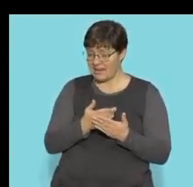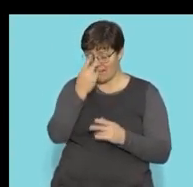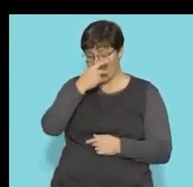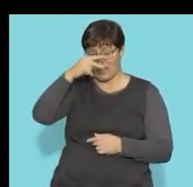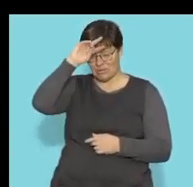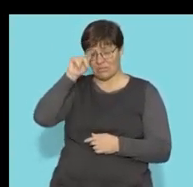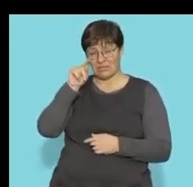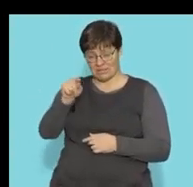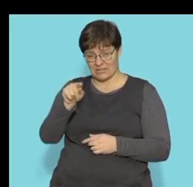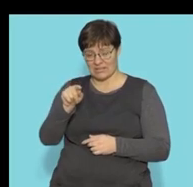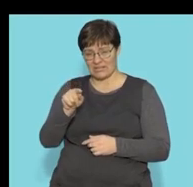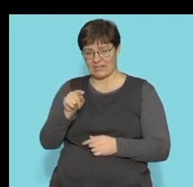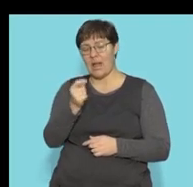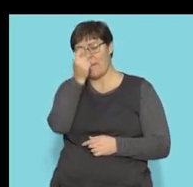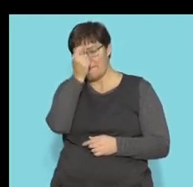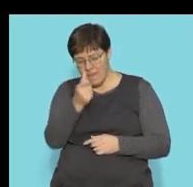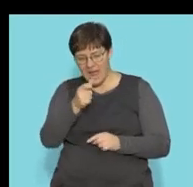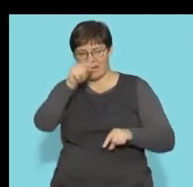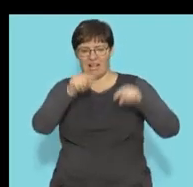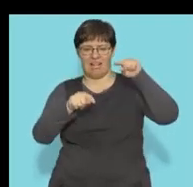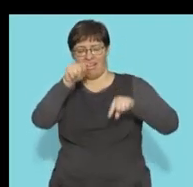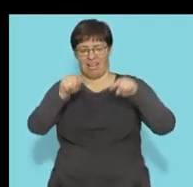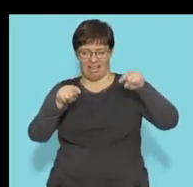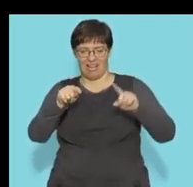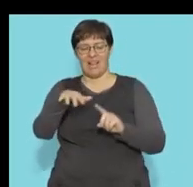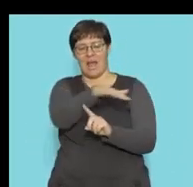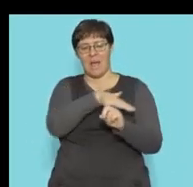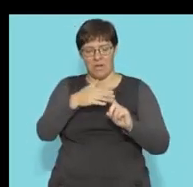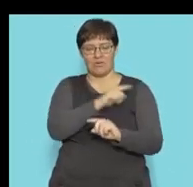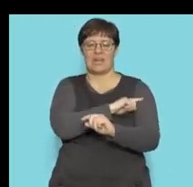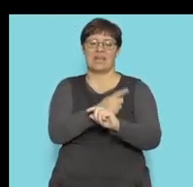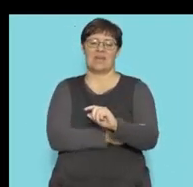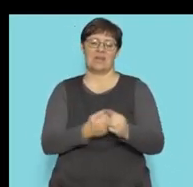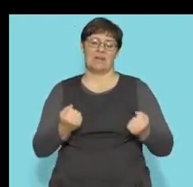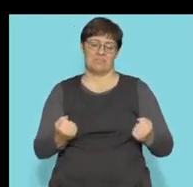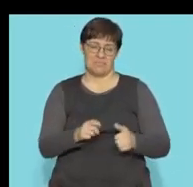this minor fluctuations around the carrying capacity?